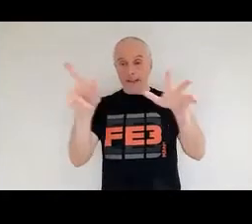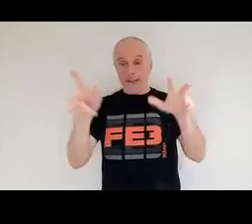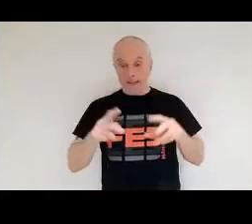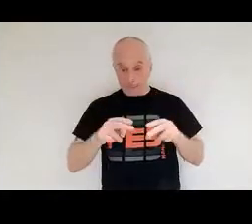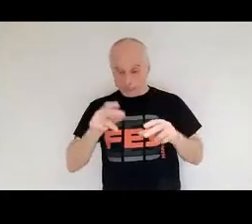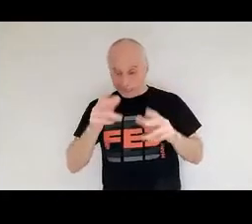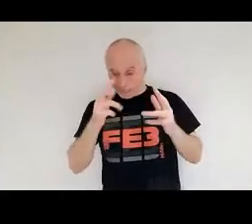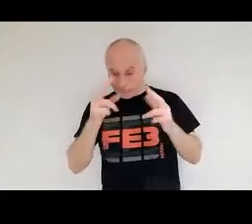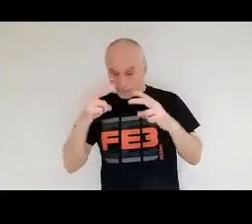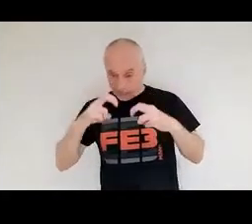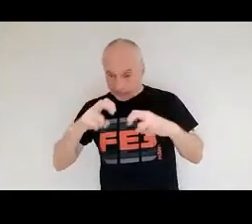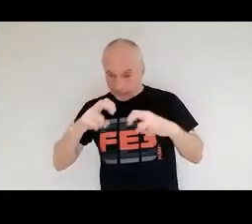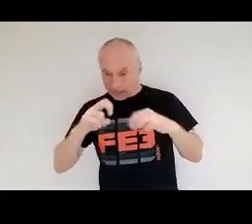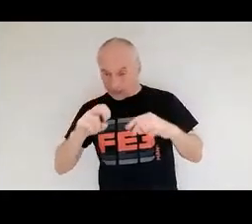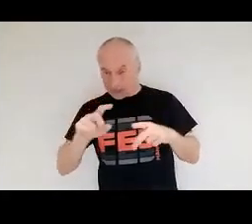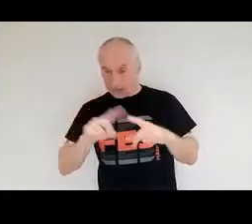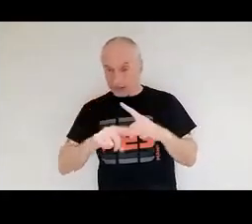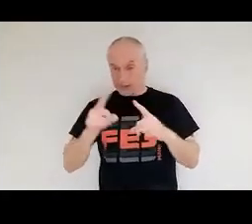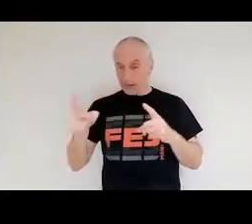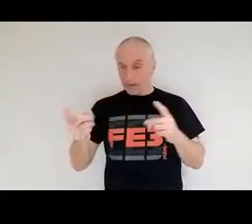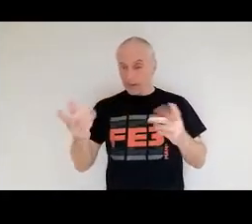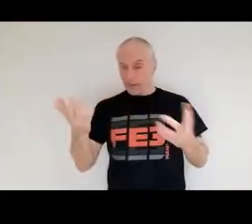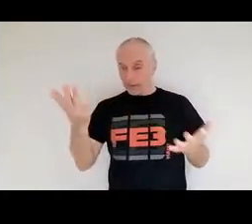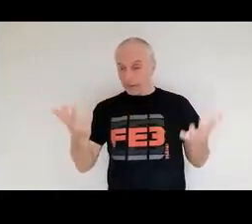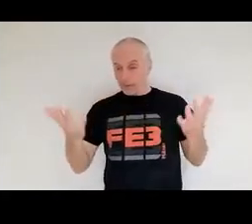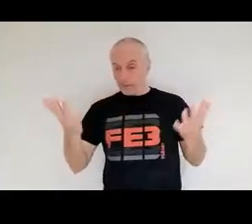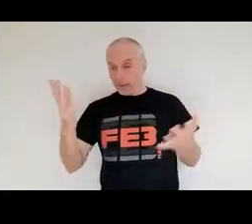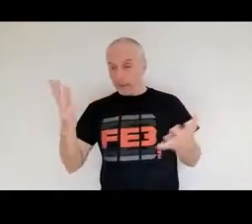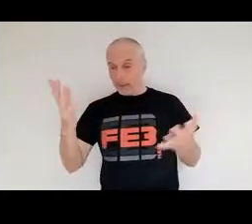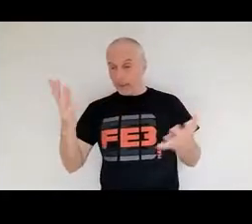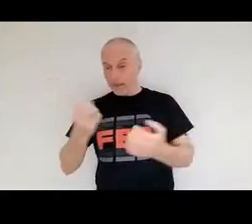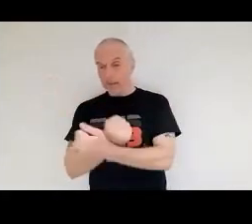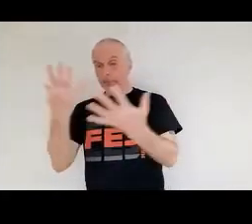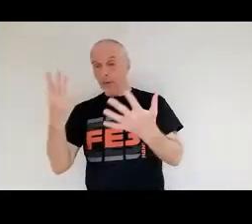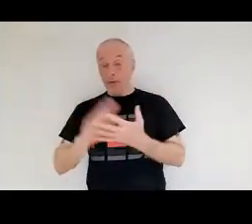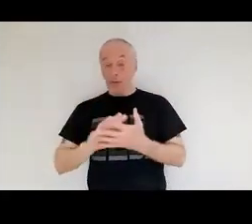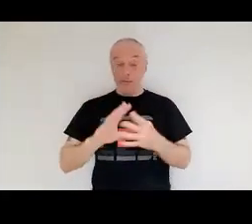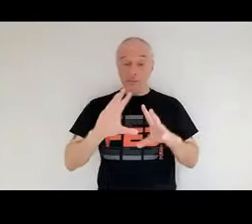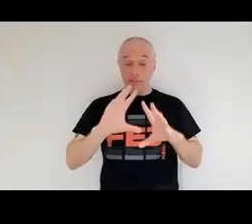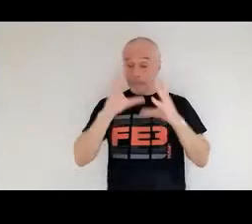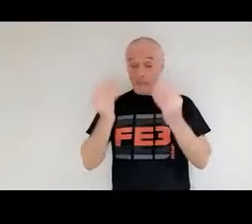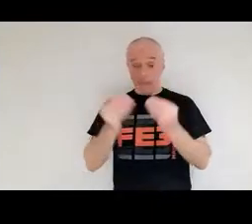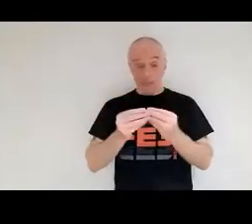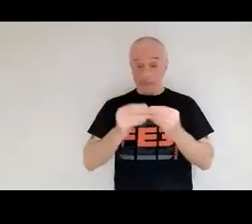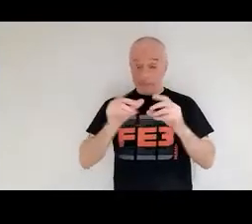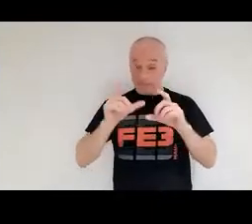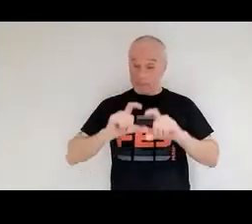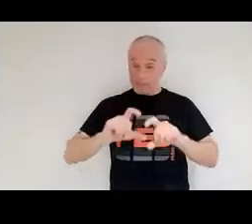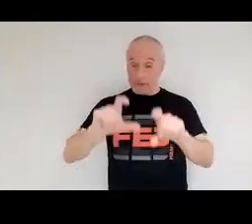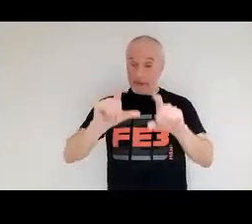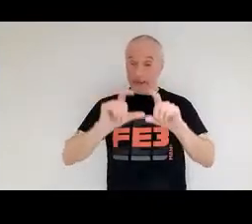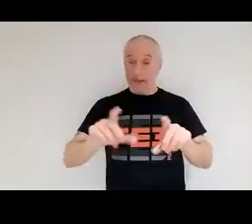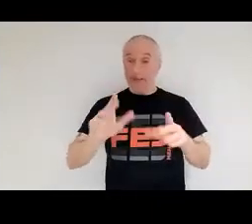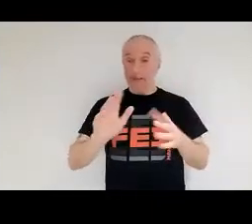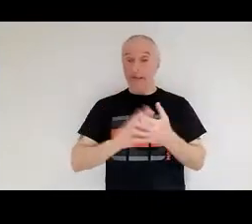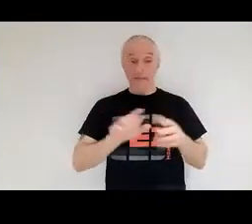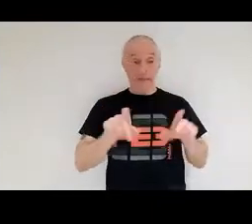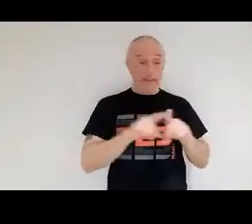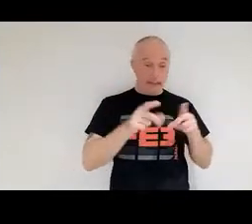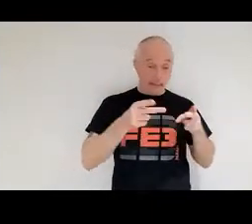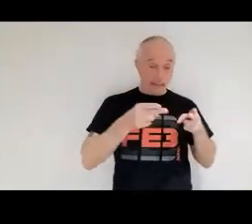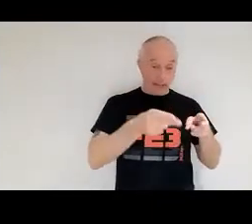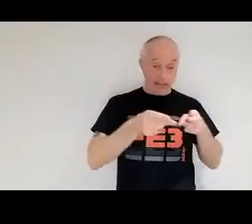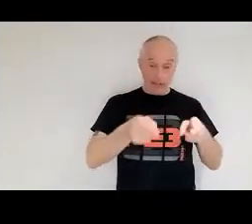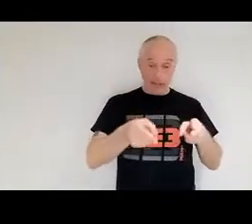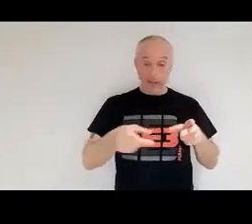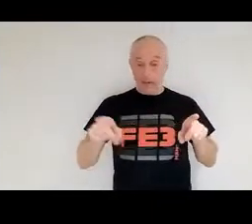the explosion modeling. So there was internal consistency with all of the methodologies.